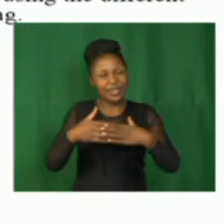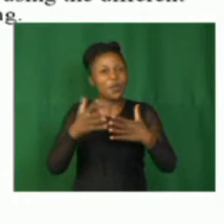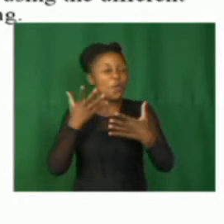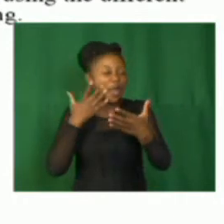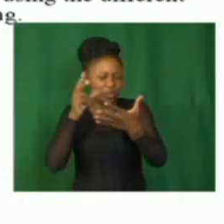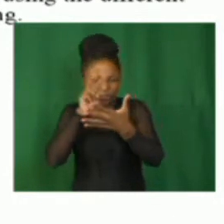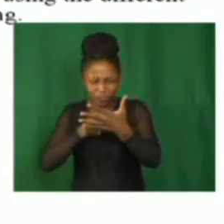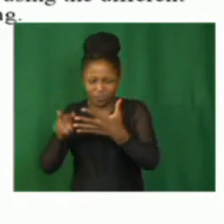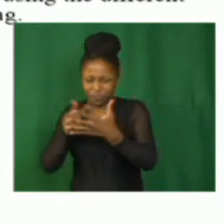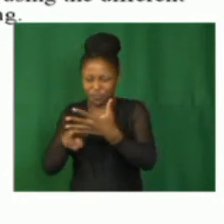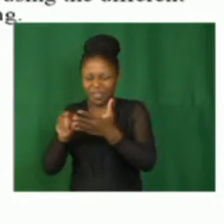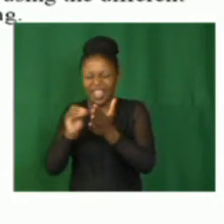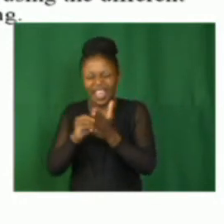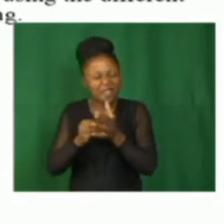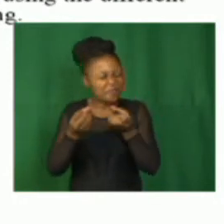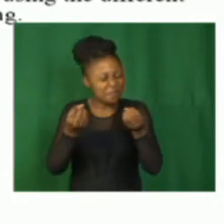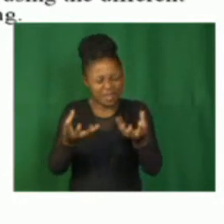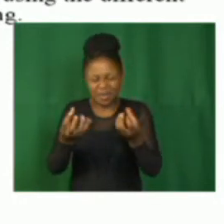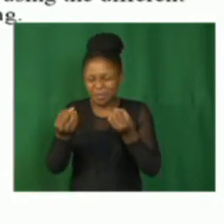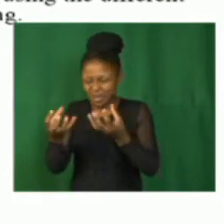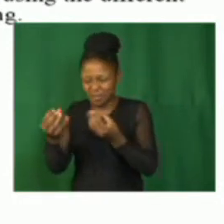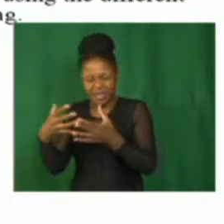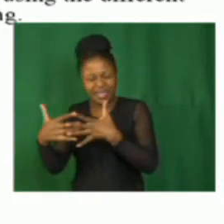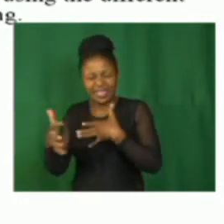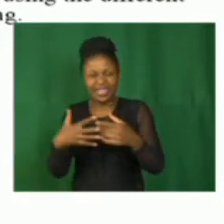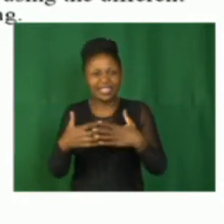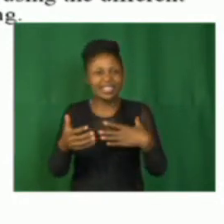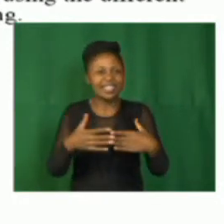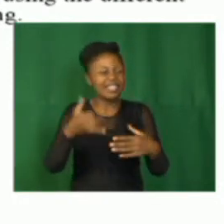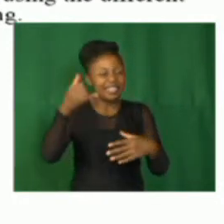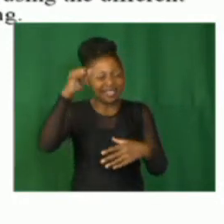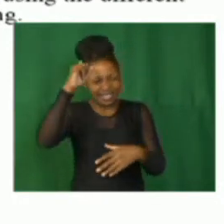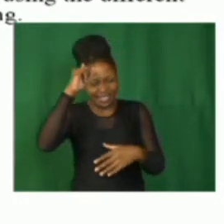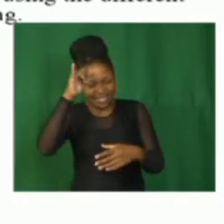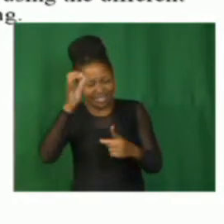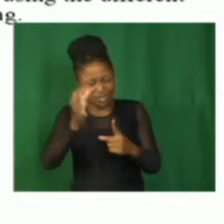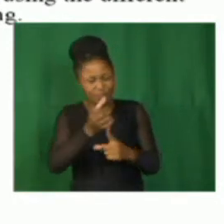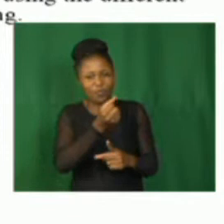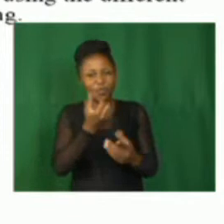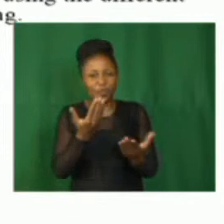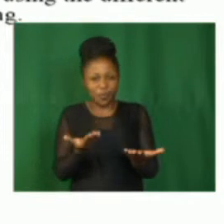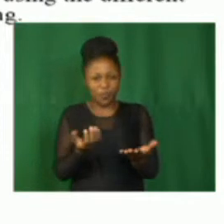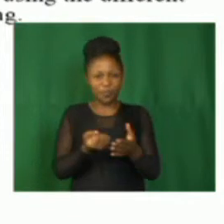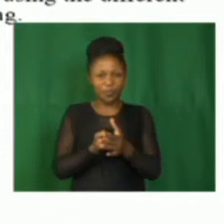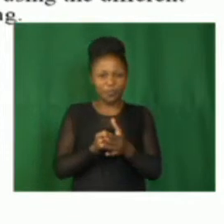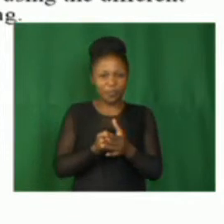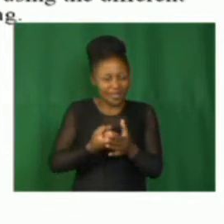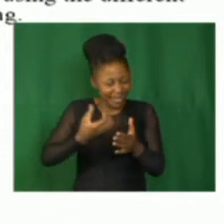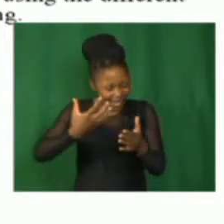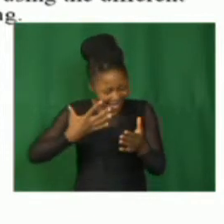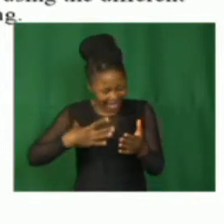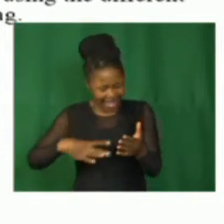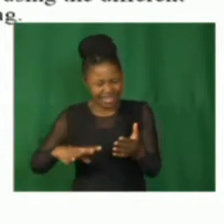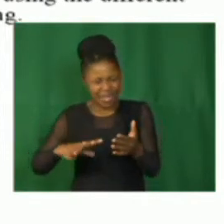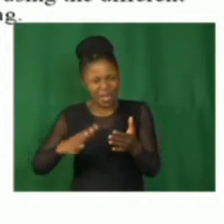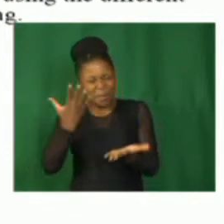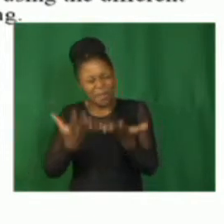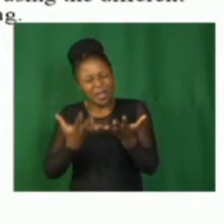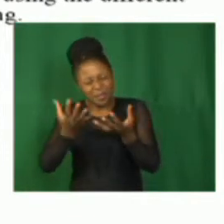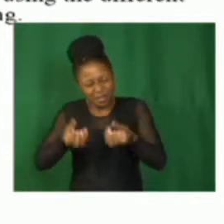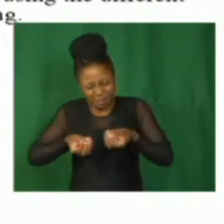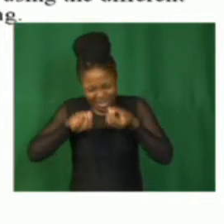why we are doing this. And then another one is to provide pupils with the ability